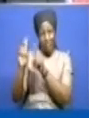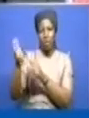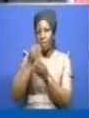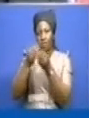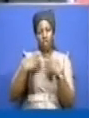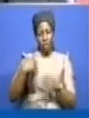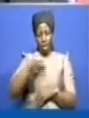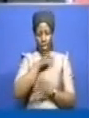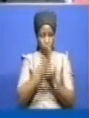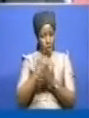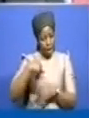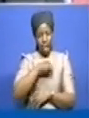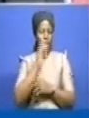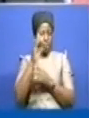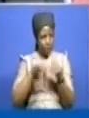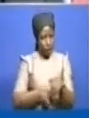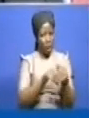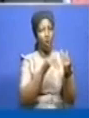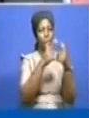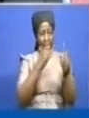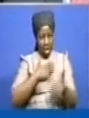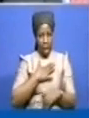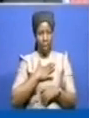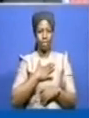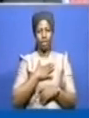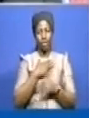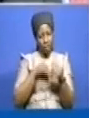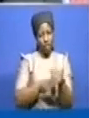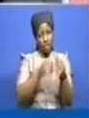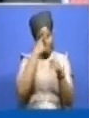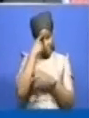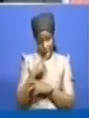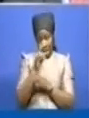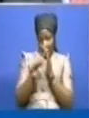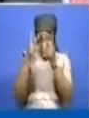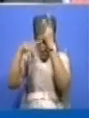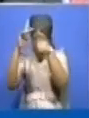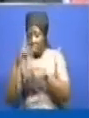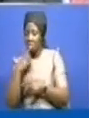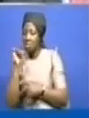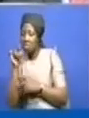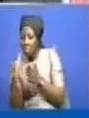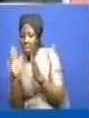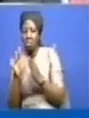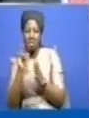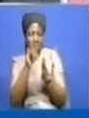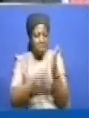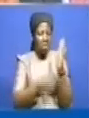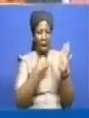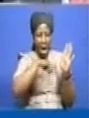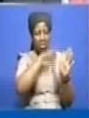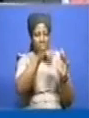is the policy. The policy is clear. If the professionals tell us this is the way and this is what we need to do in order